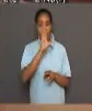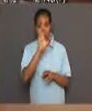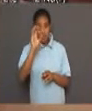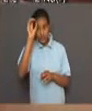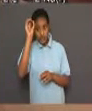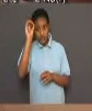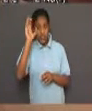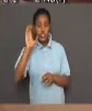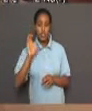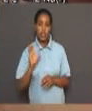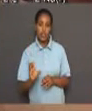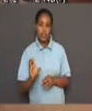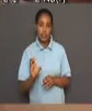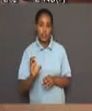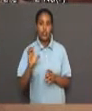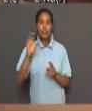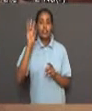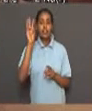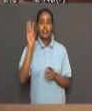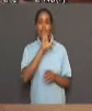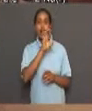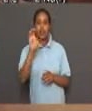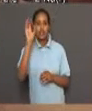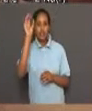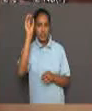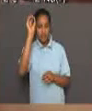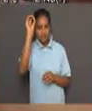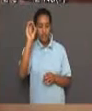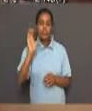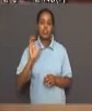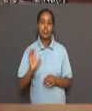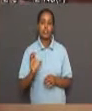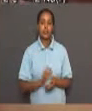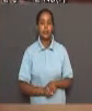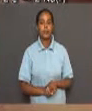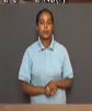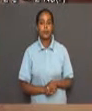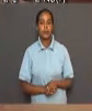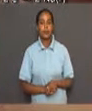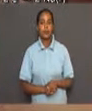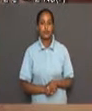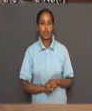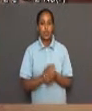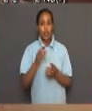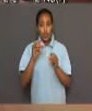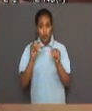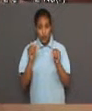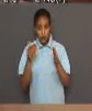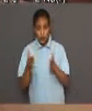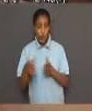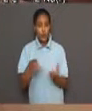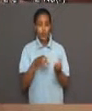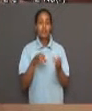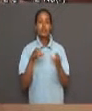degrees Celsius to 600 degrees Celsius. Liquid sodium